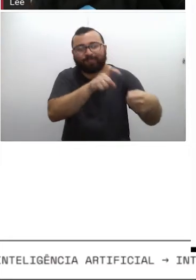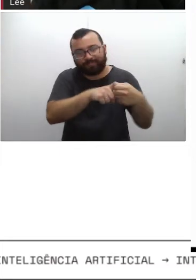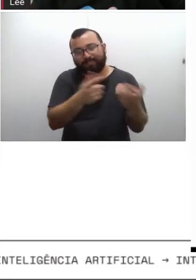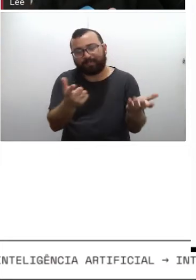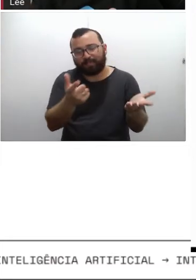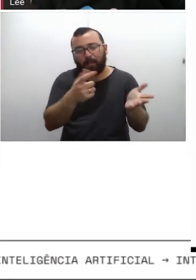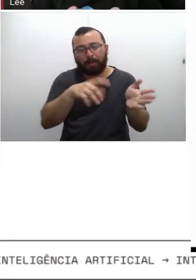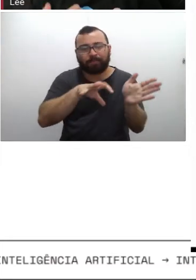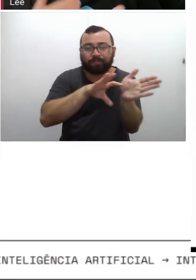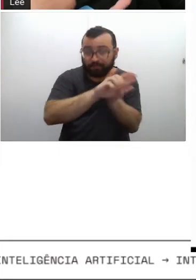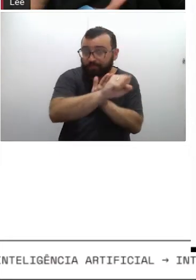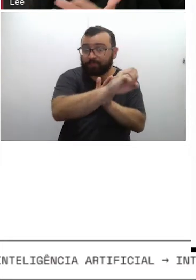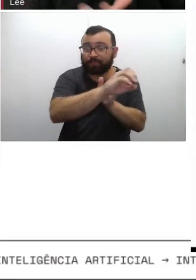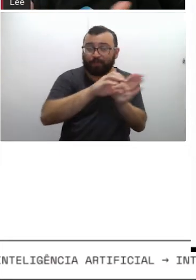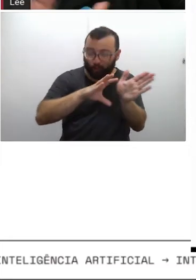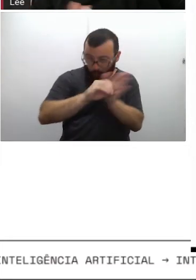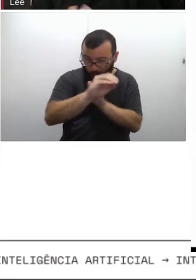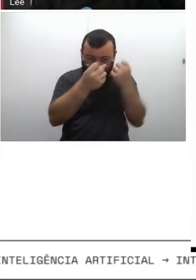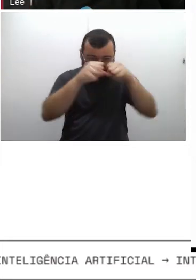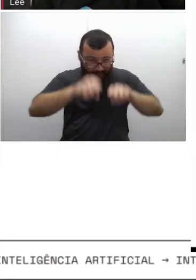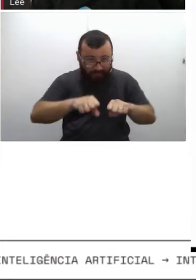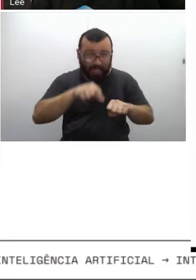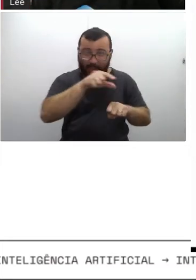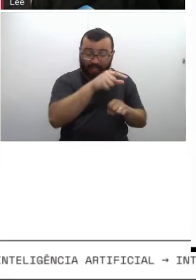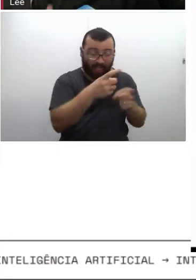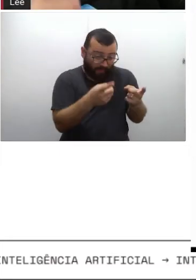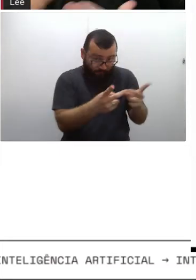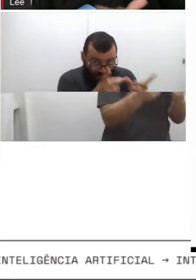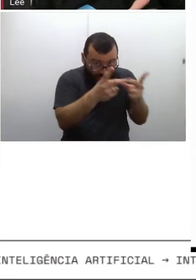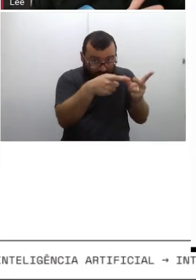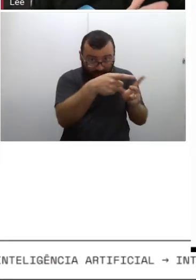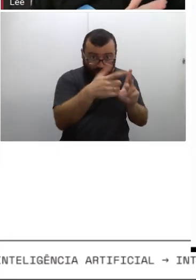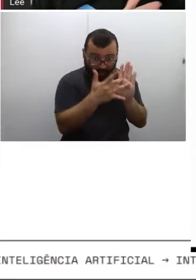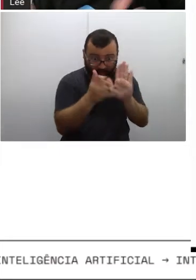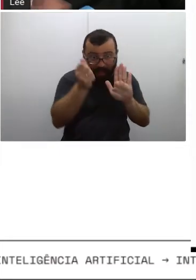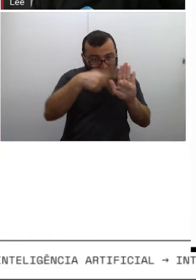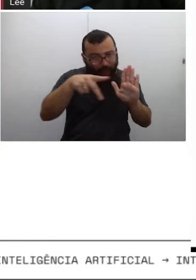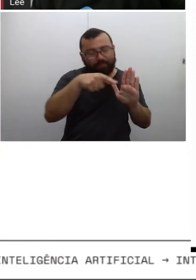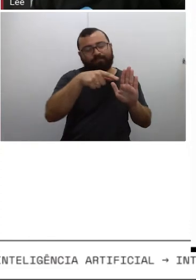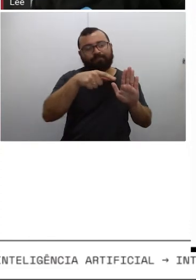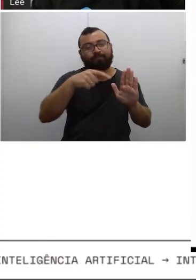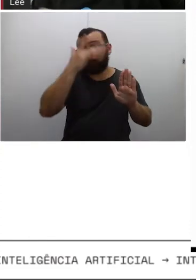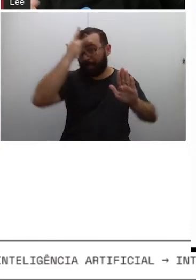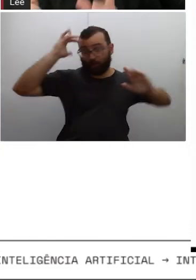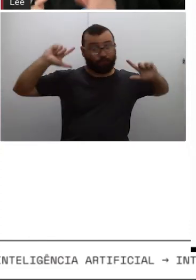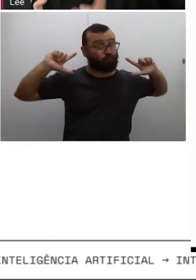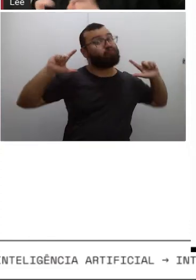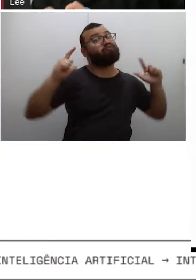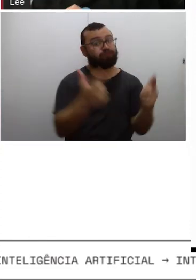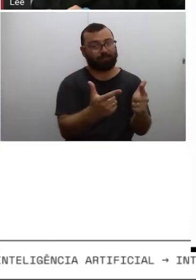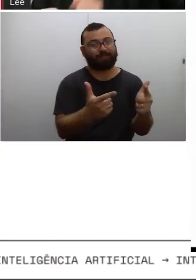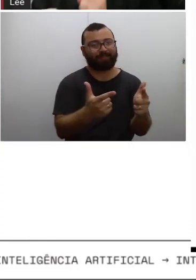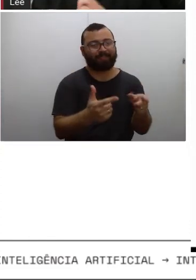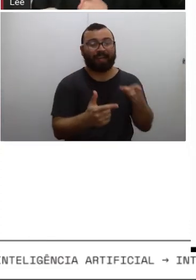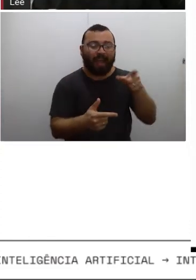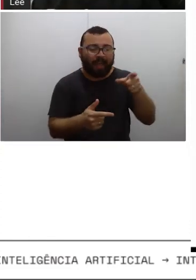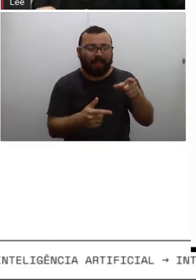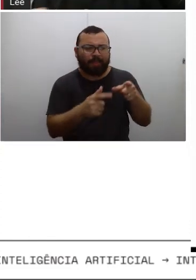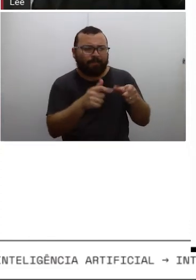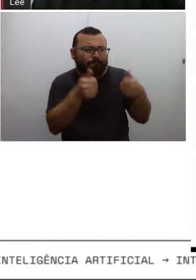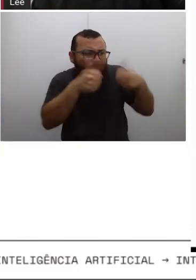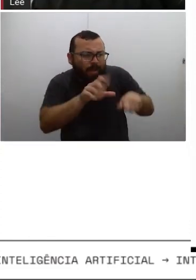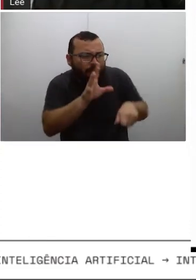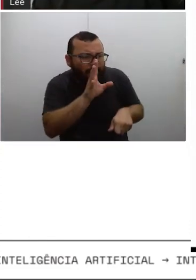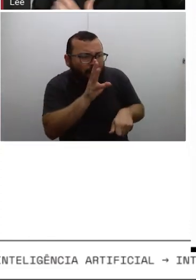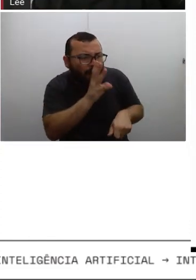Google Assistant, for example, retailer apps often are very popular. So user retention is something that you